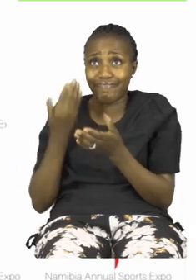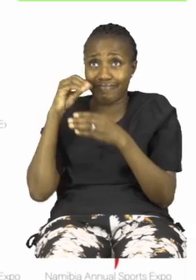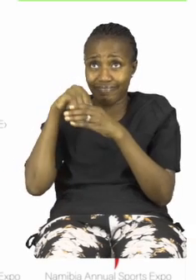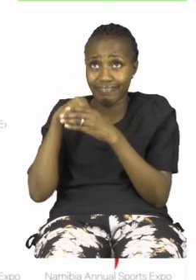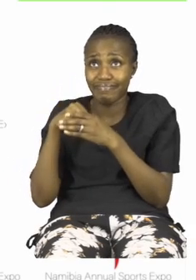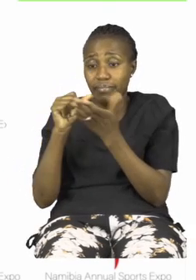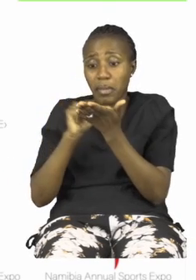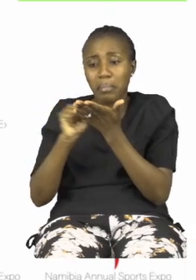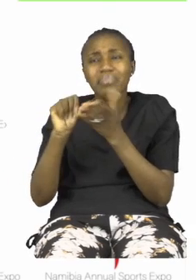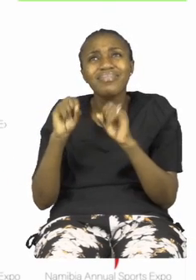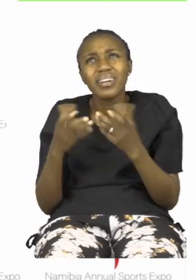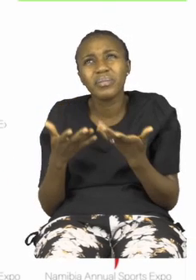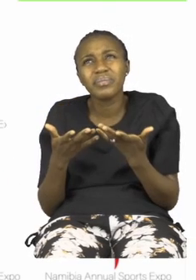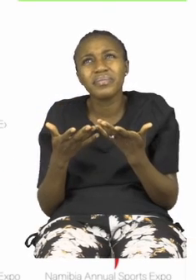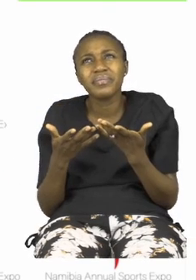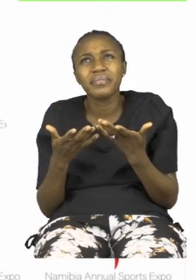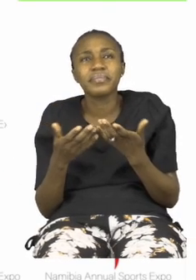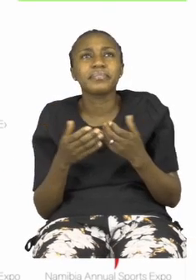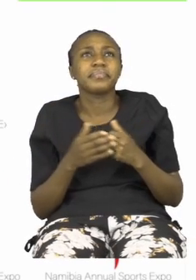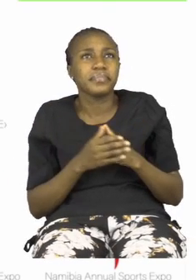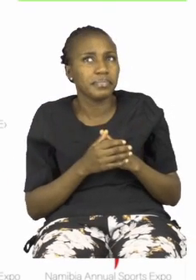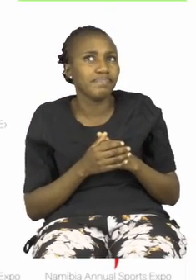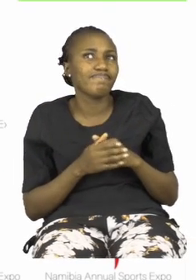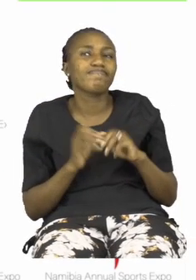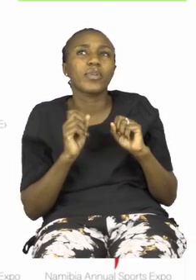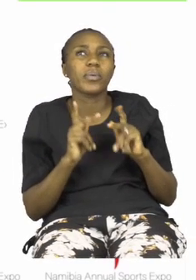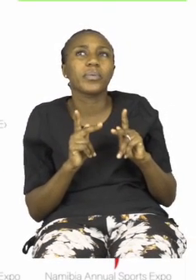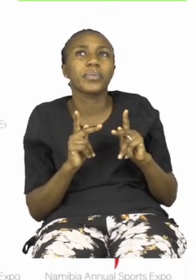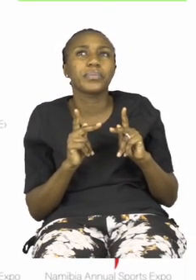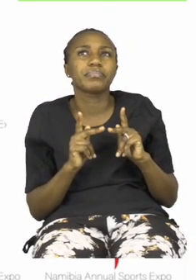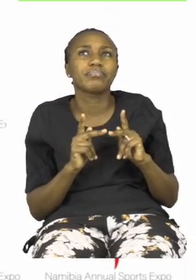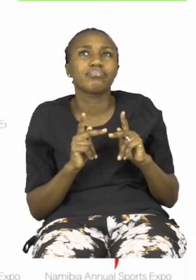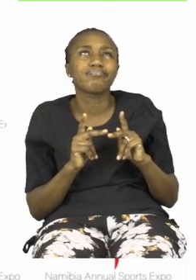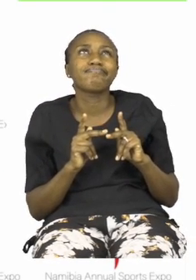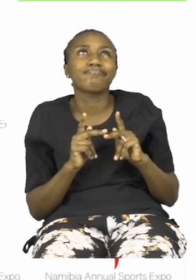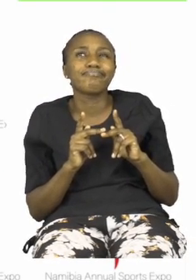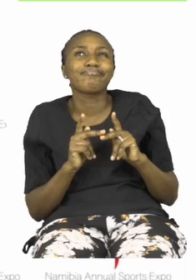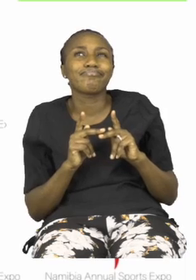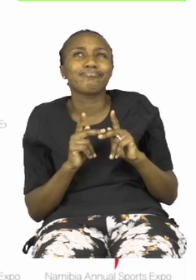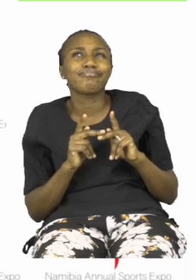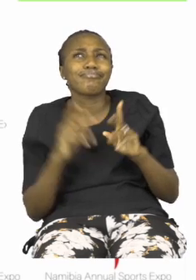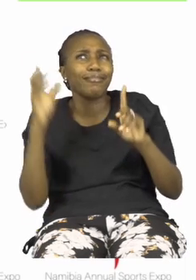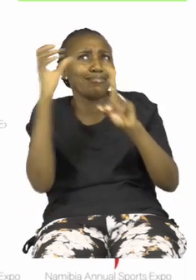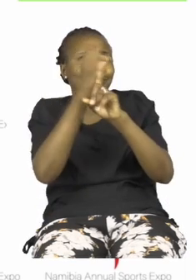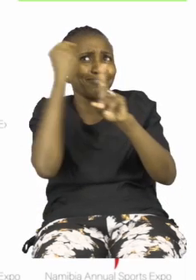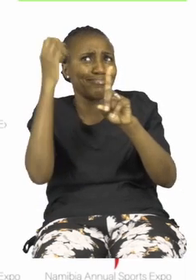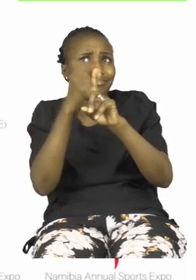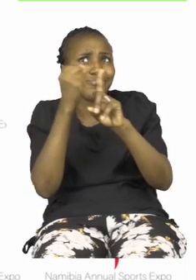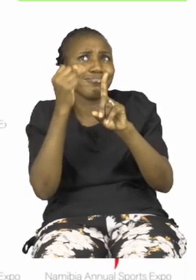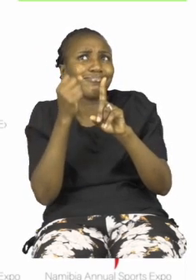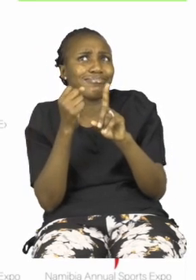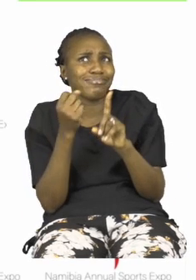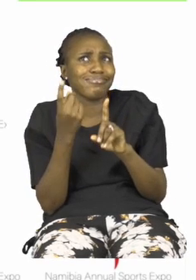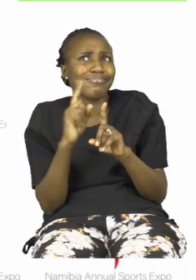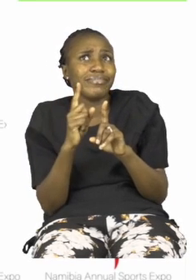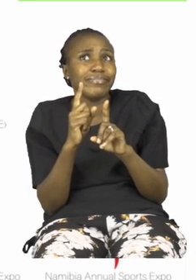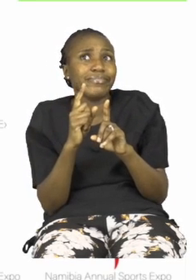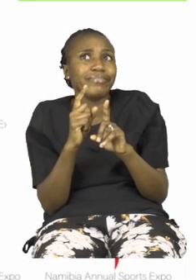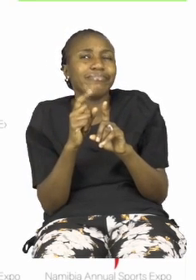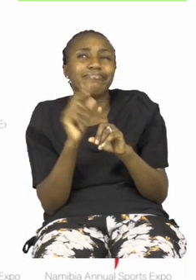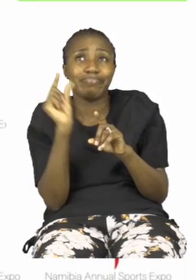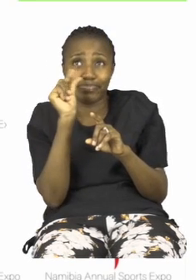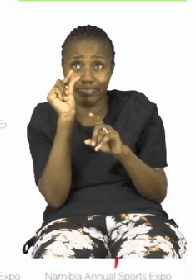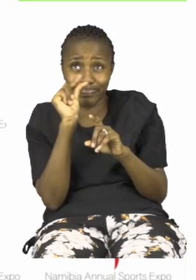joining the association. All right. So success stories. Yeah, we've actually got quite a